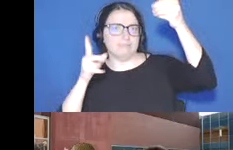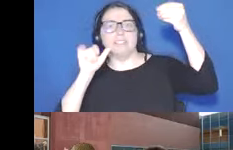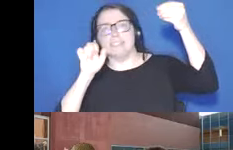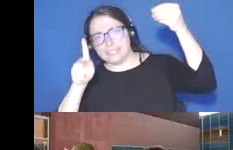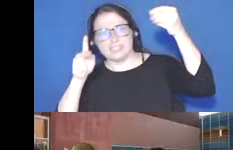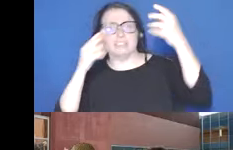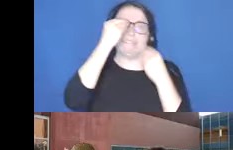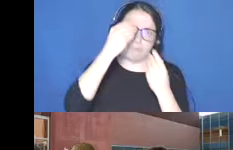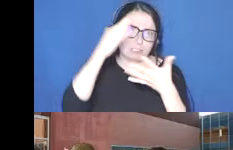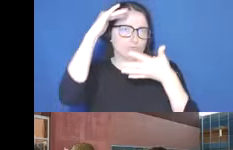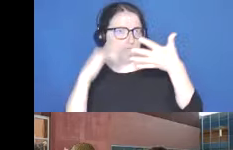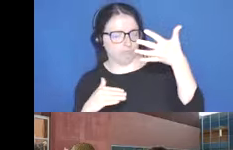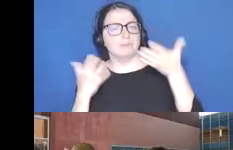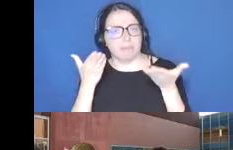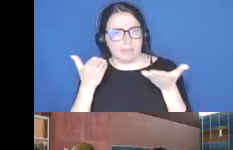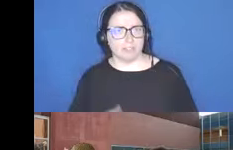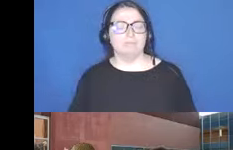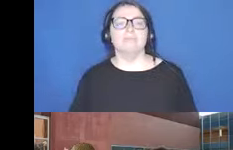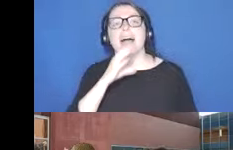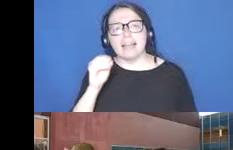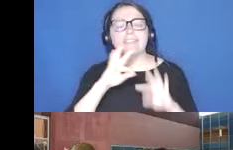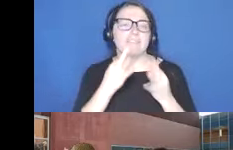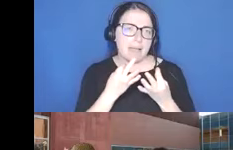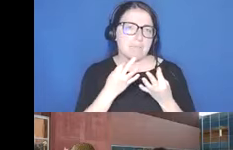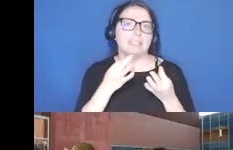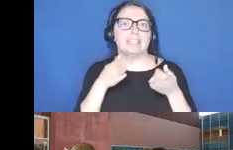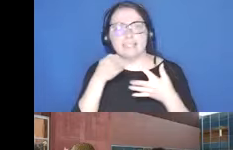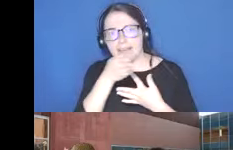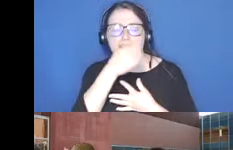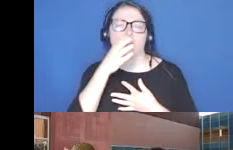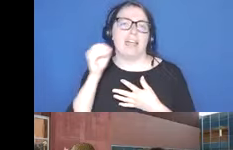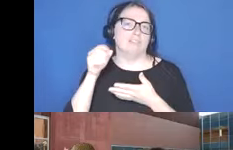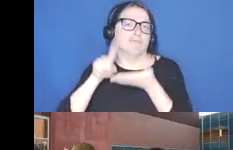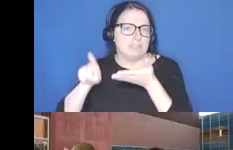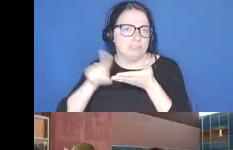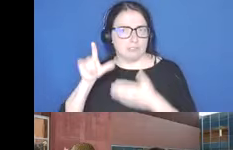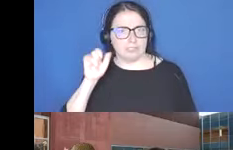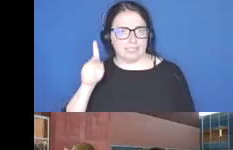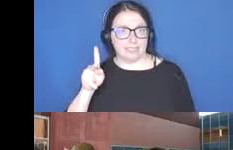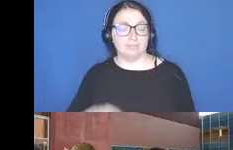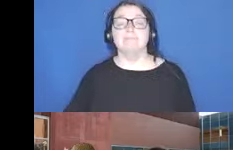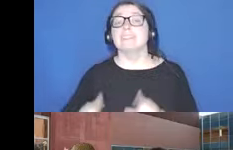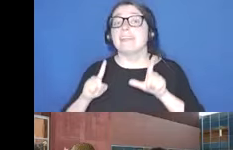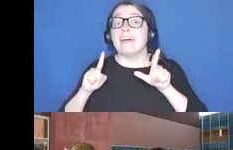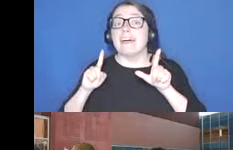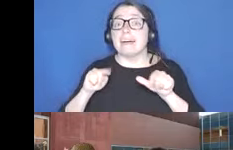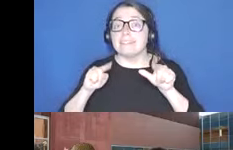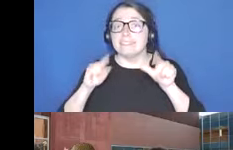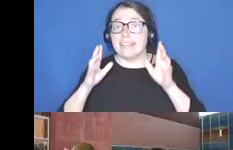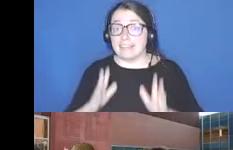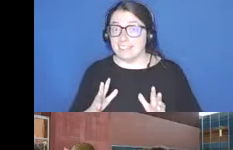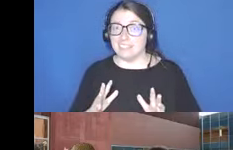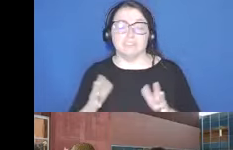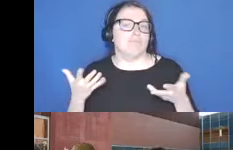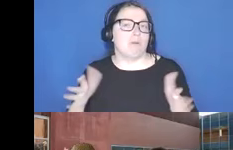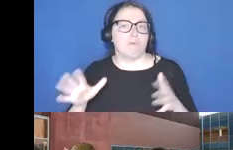and their research link. Attendees videos are off and attendees are muted